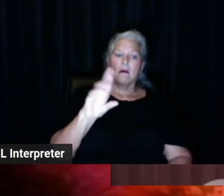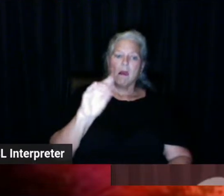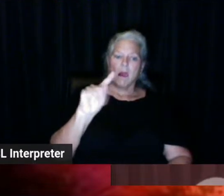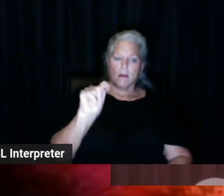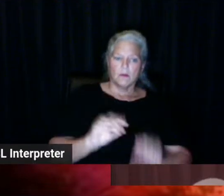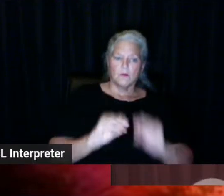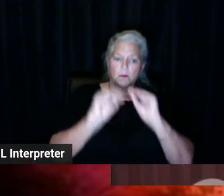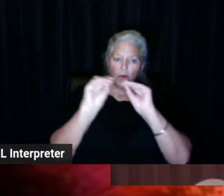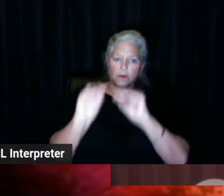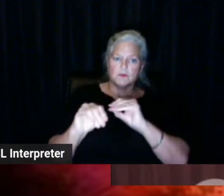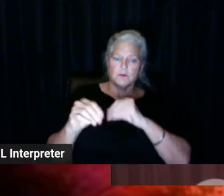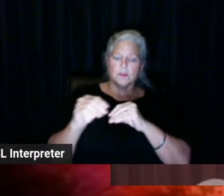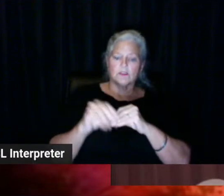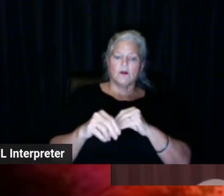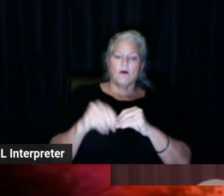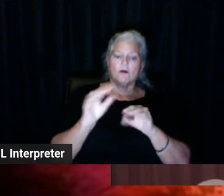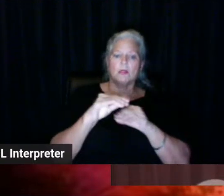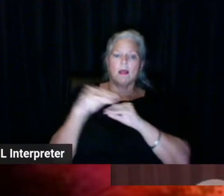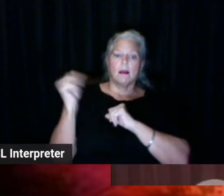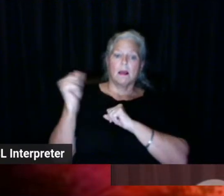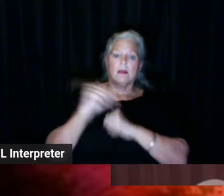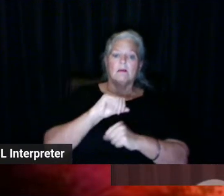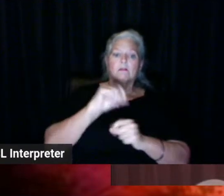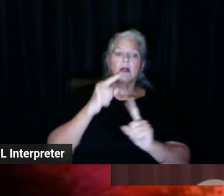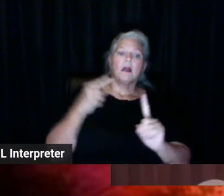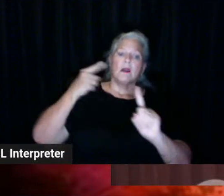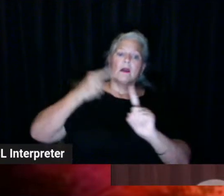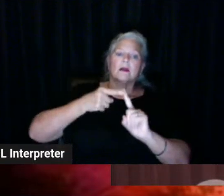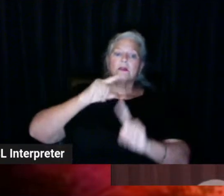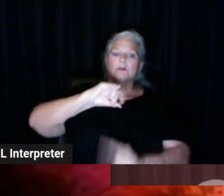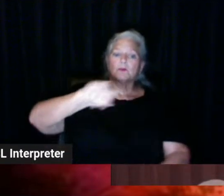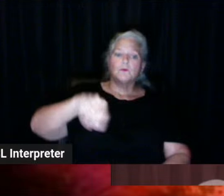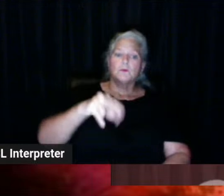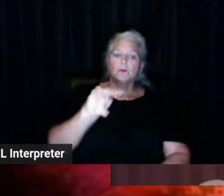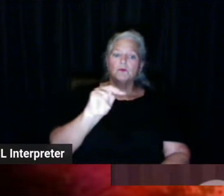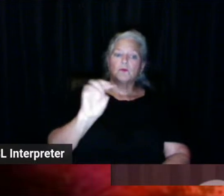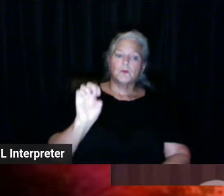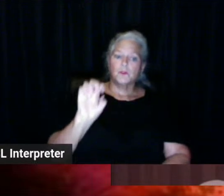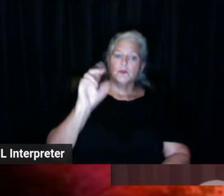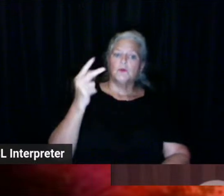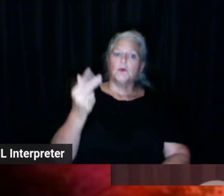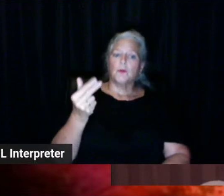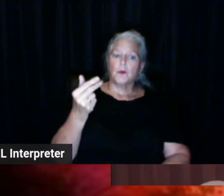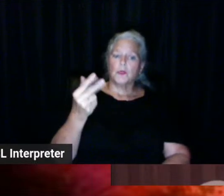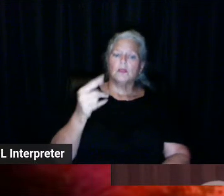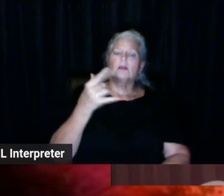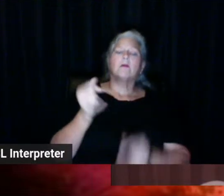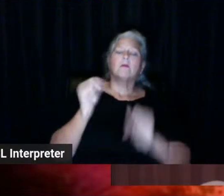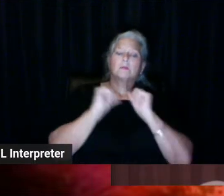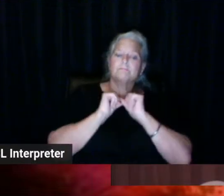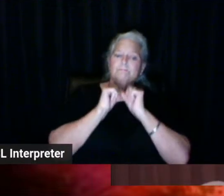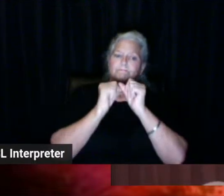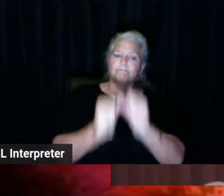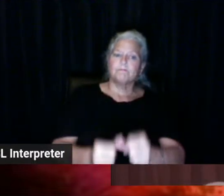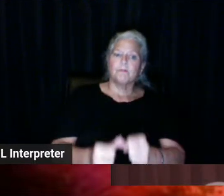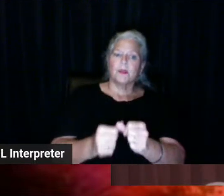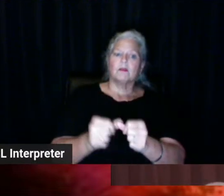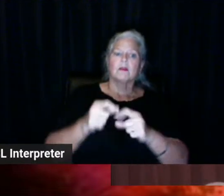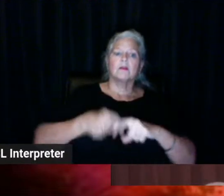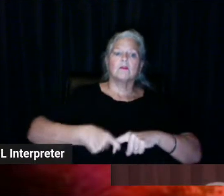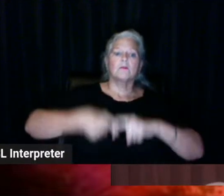13th and will remain on leave until the results of the investigation are provided by the outside independent investigator.